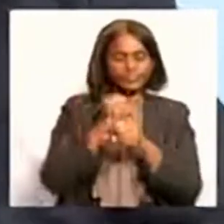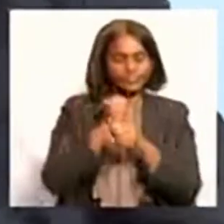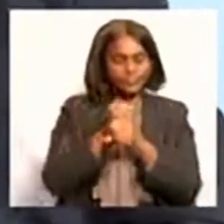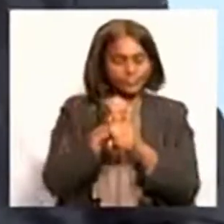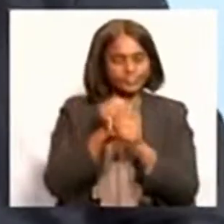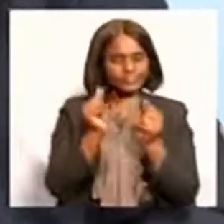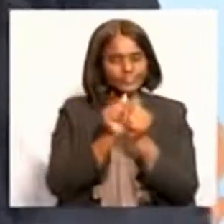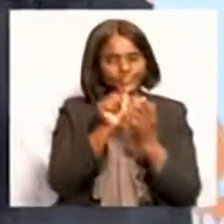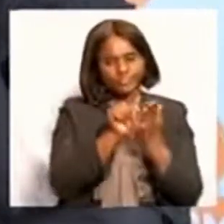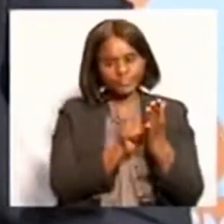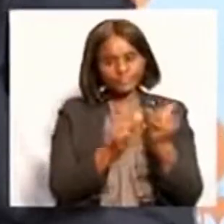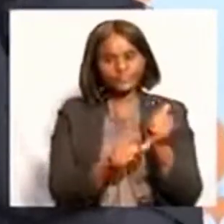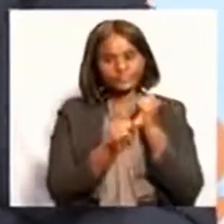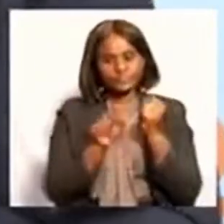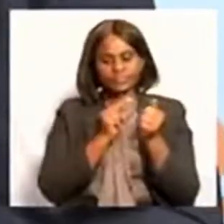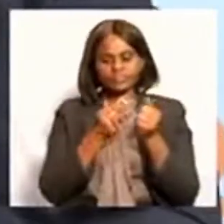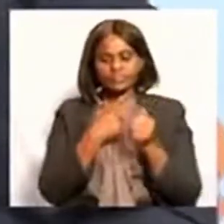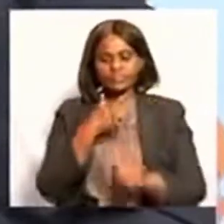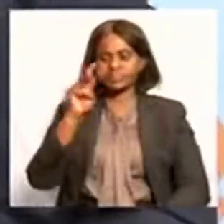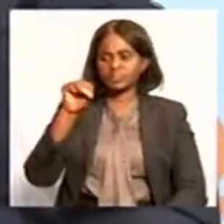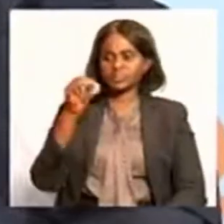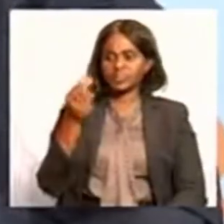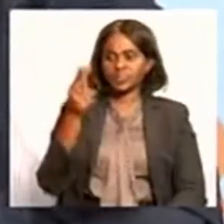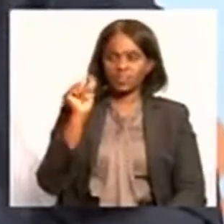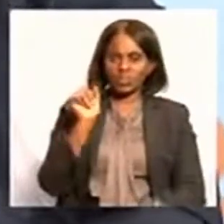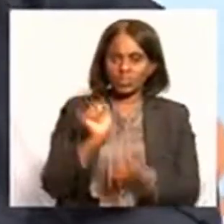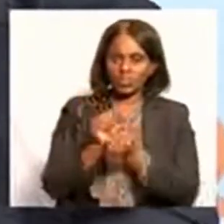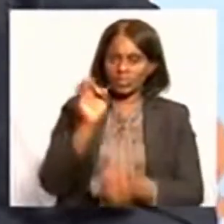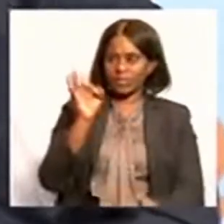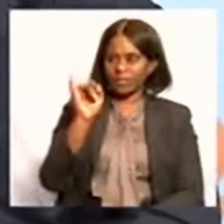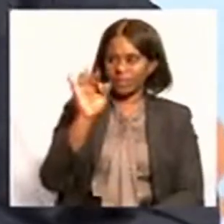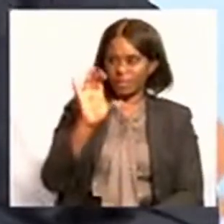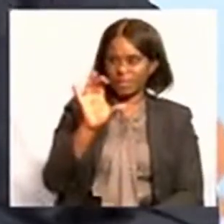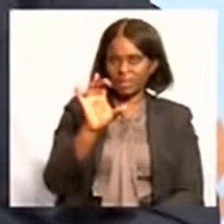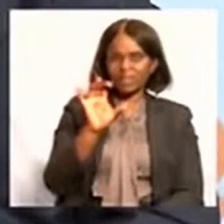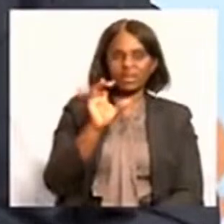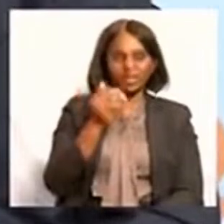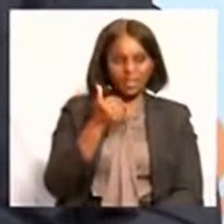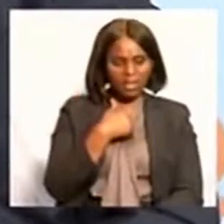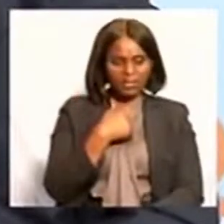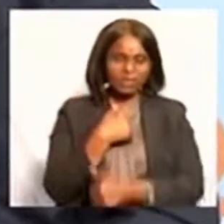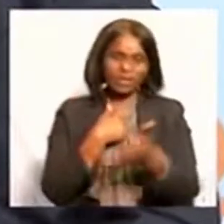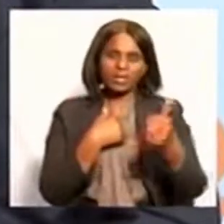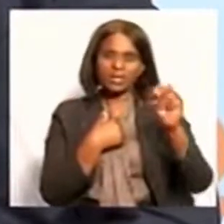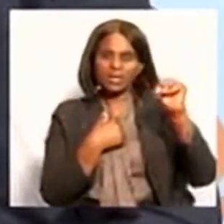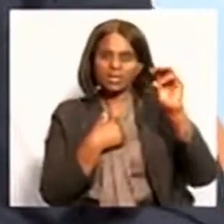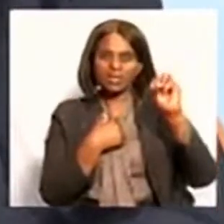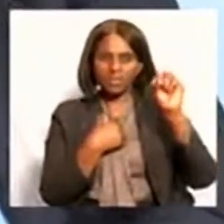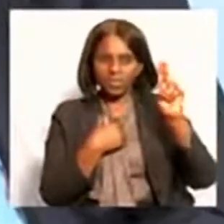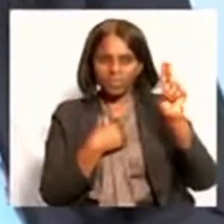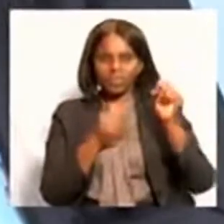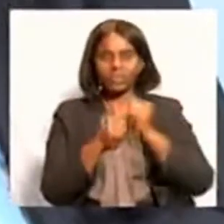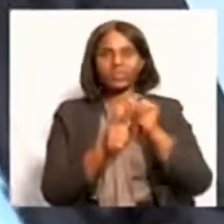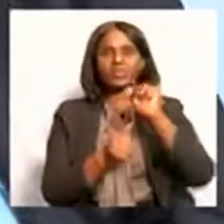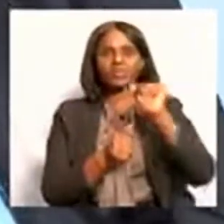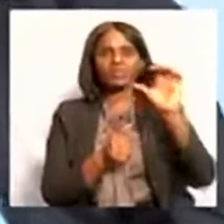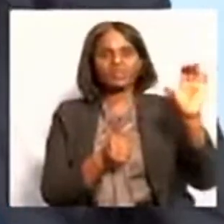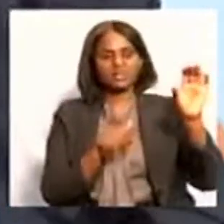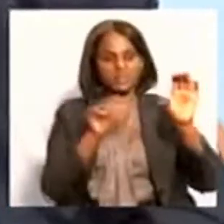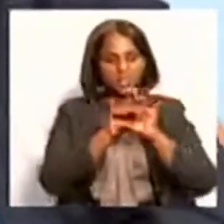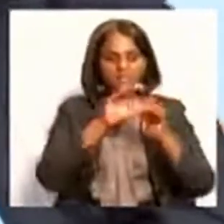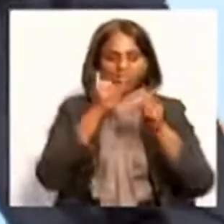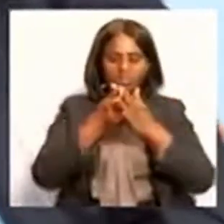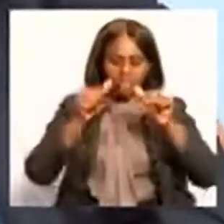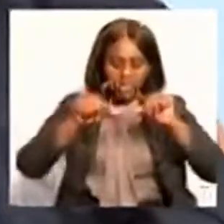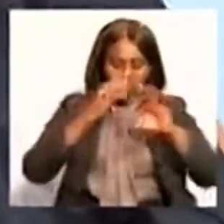these law enforcement agencies? So we've got an MOU with FIC. We also have got an MOU with ACC. So in the course of the